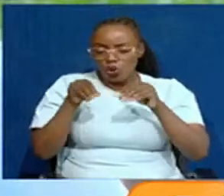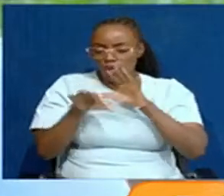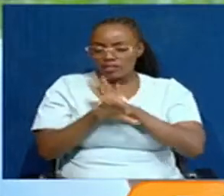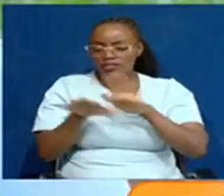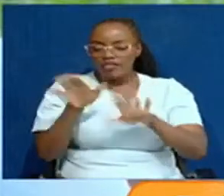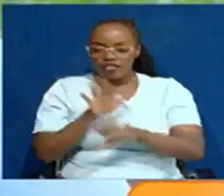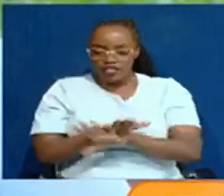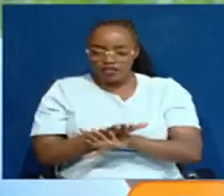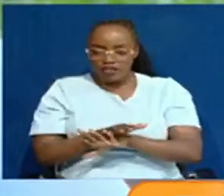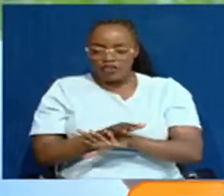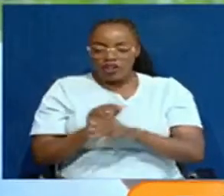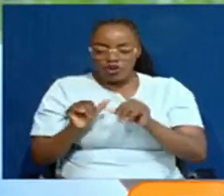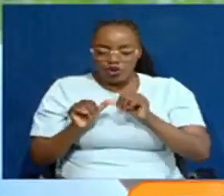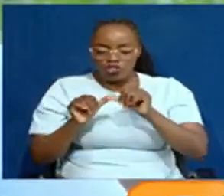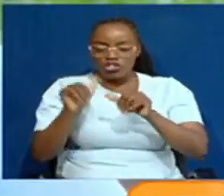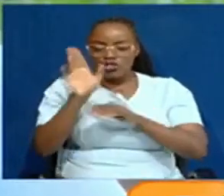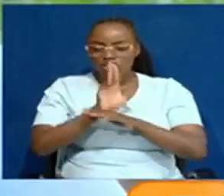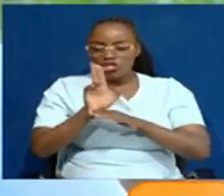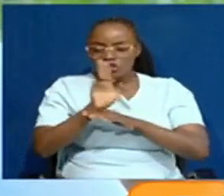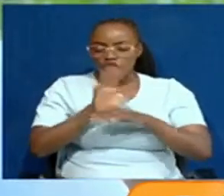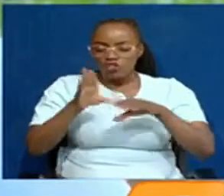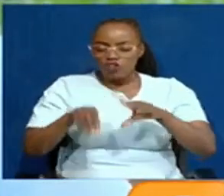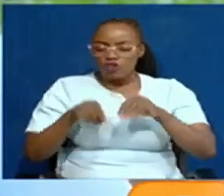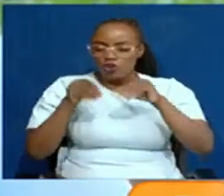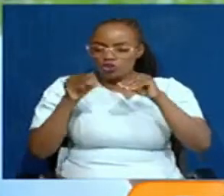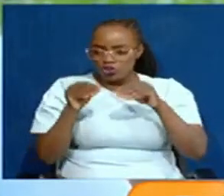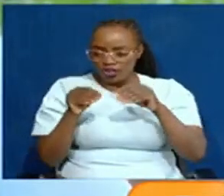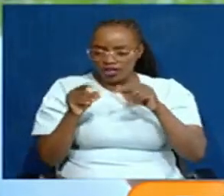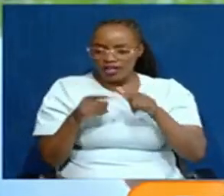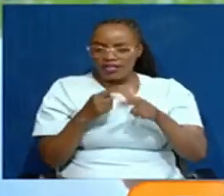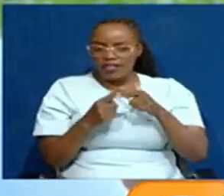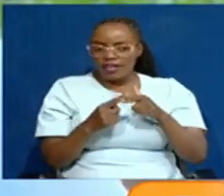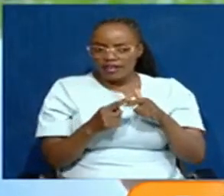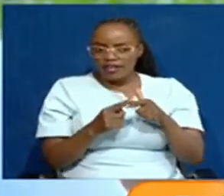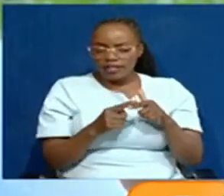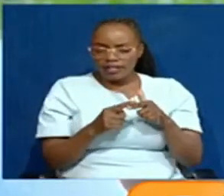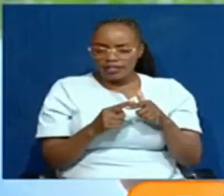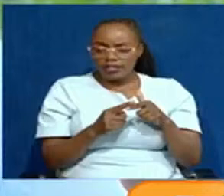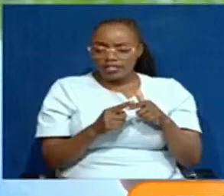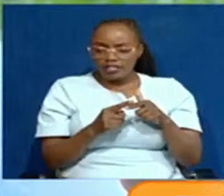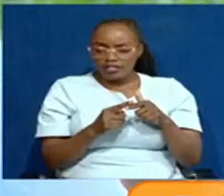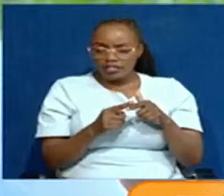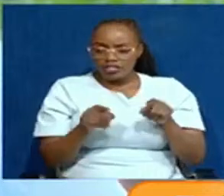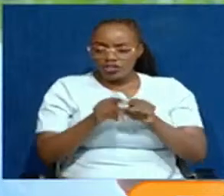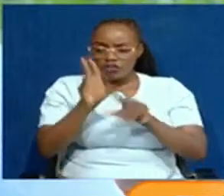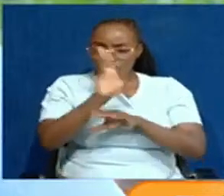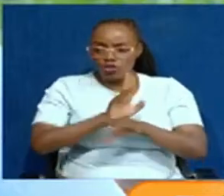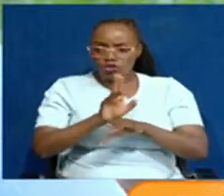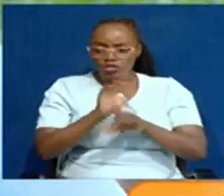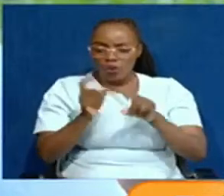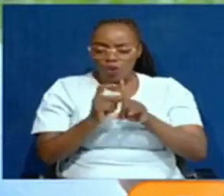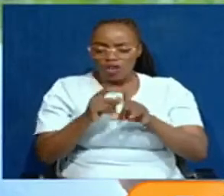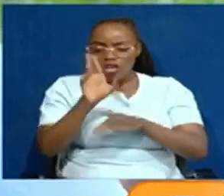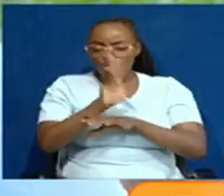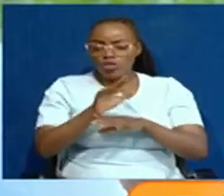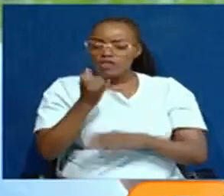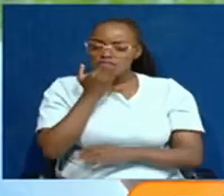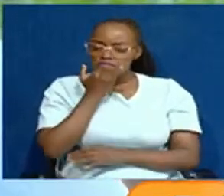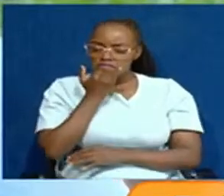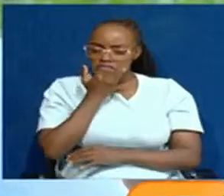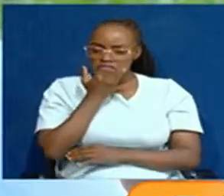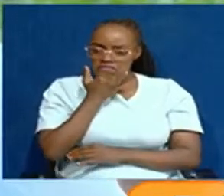And with continuous use of soil, and I'll use the word misuse, we have